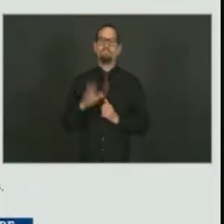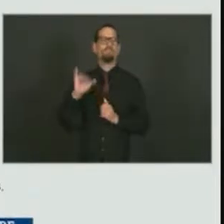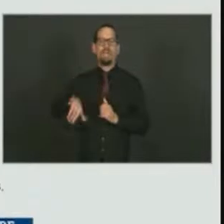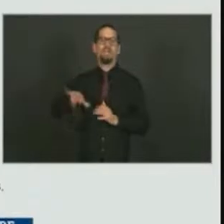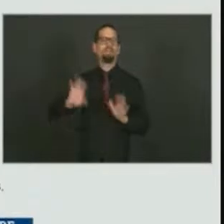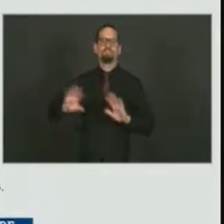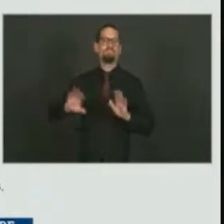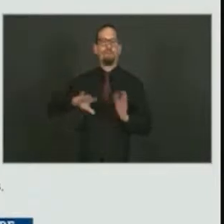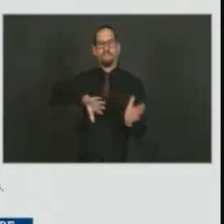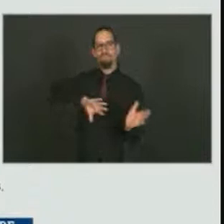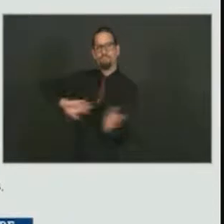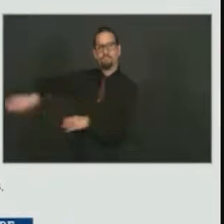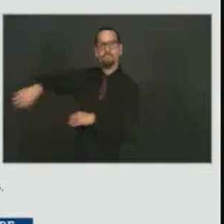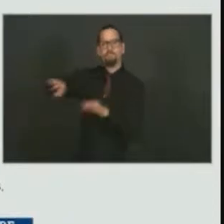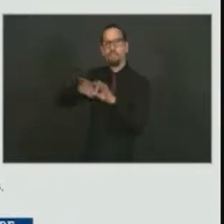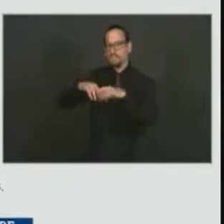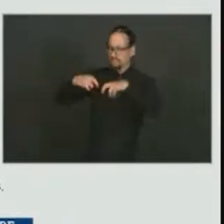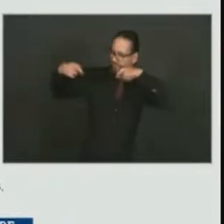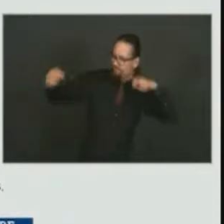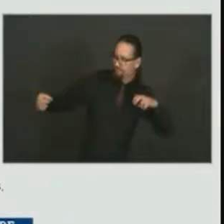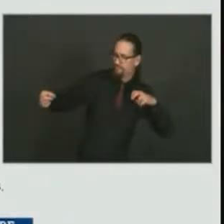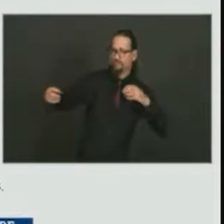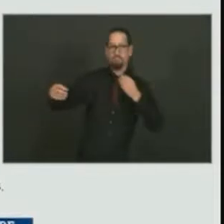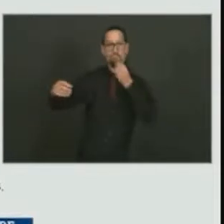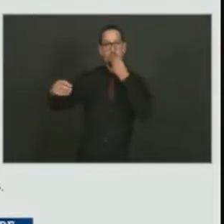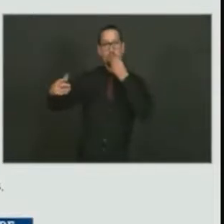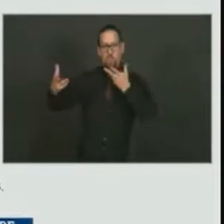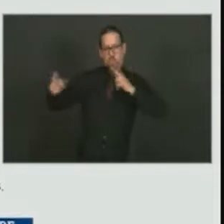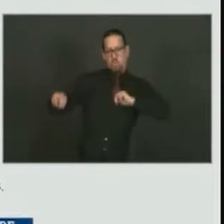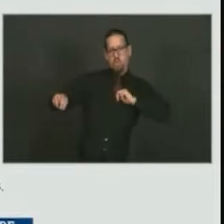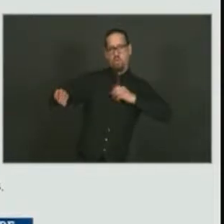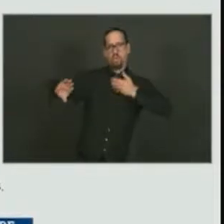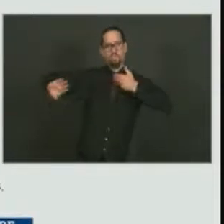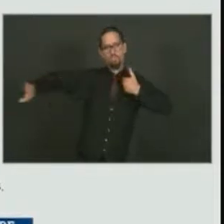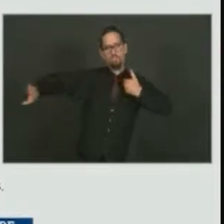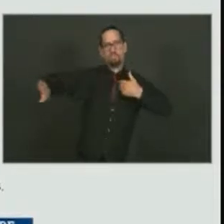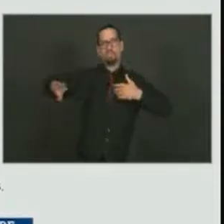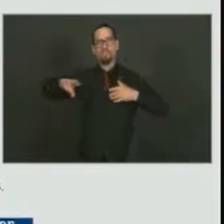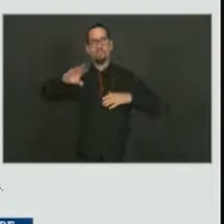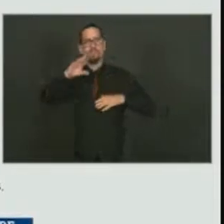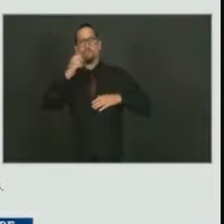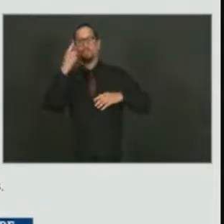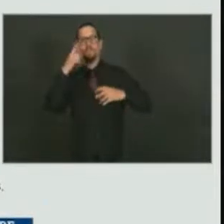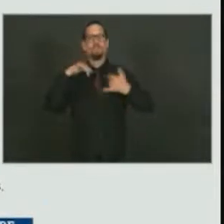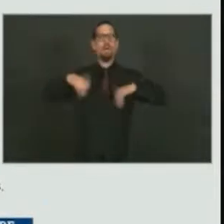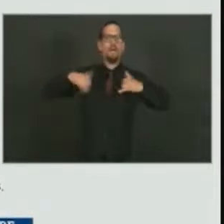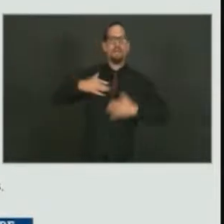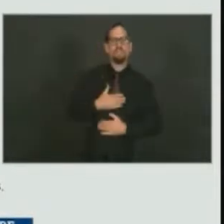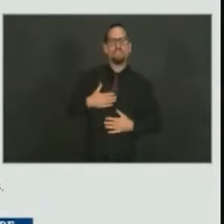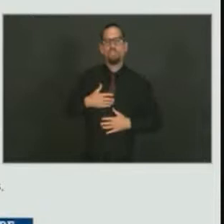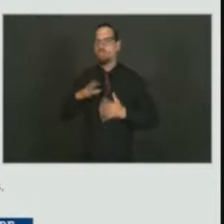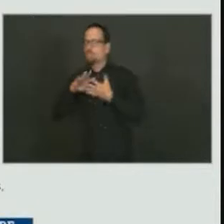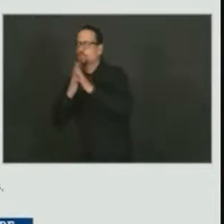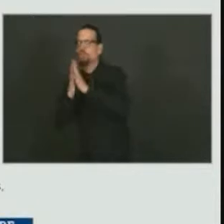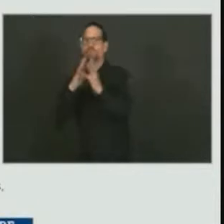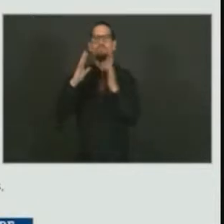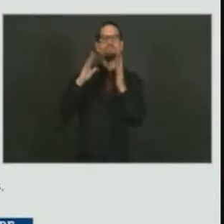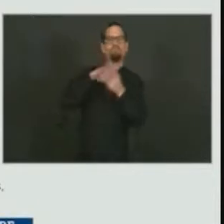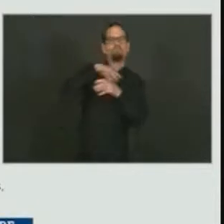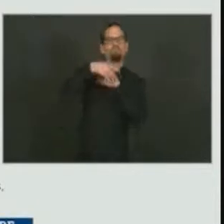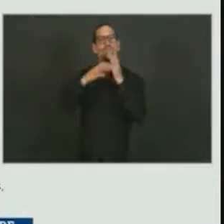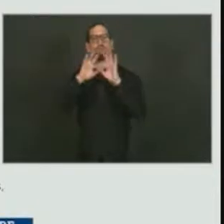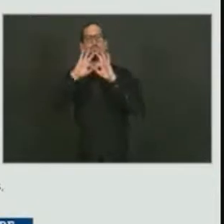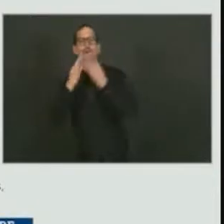touch, no tackle. Like, do everything you can, guys, please. You know the rules. You know the